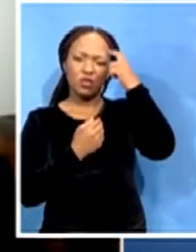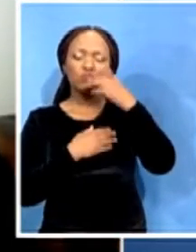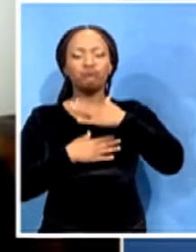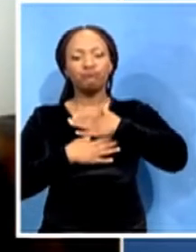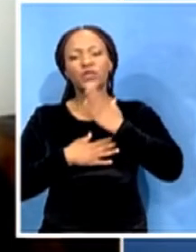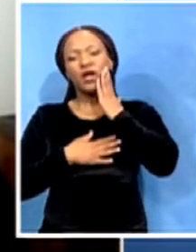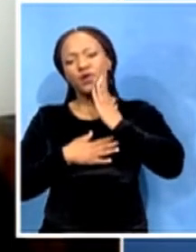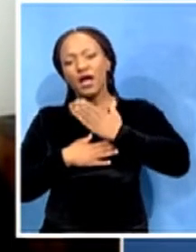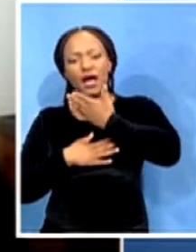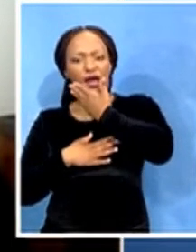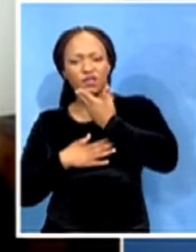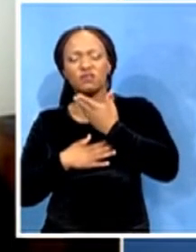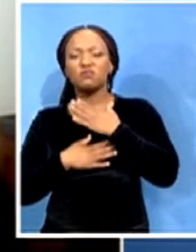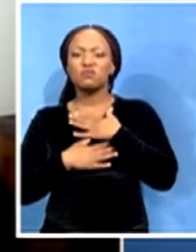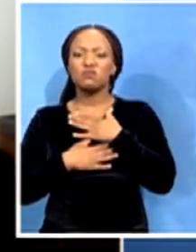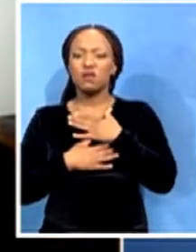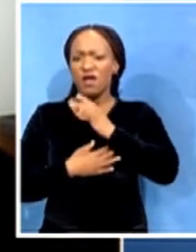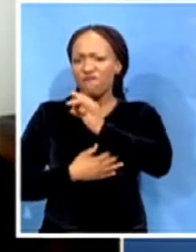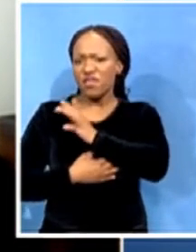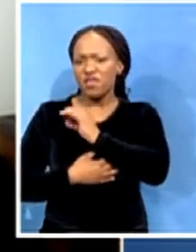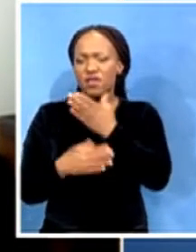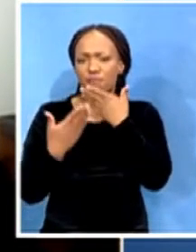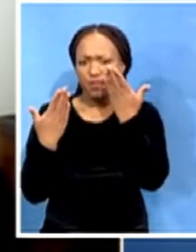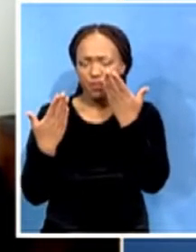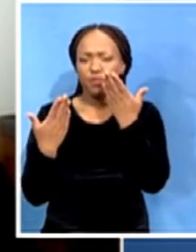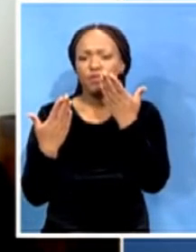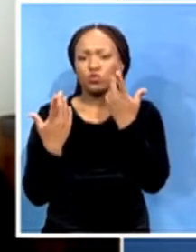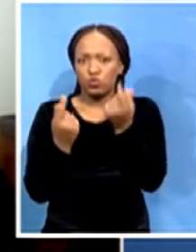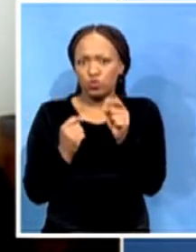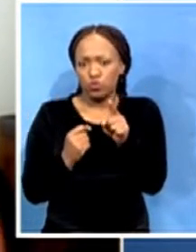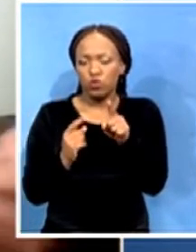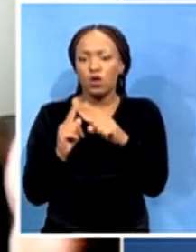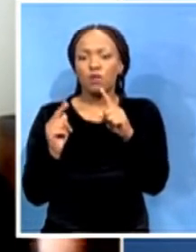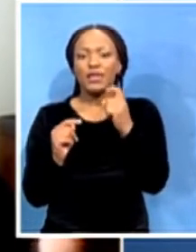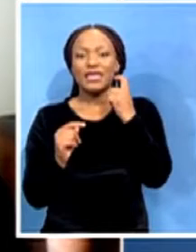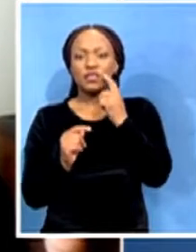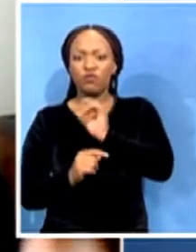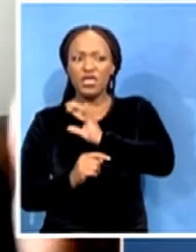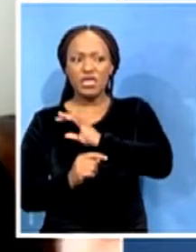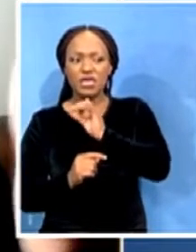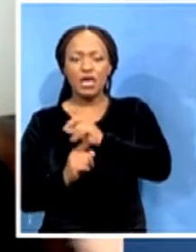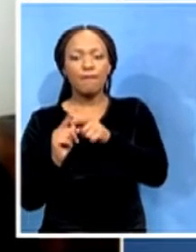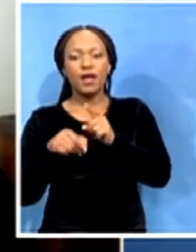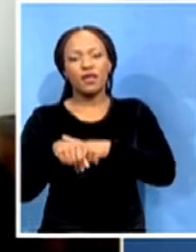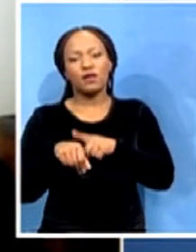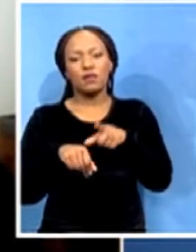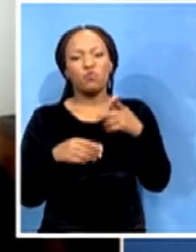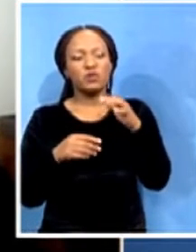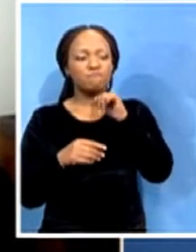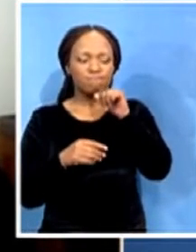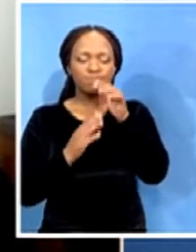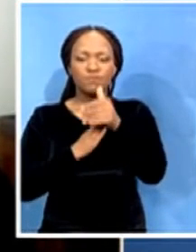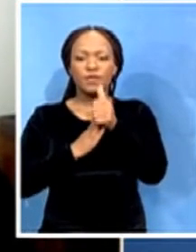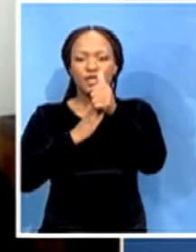act. It's easy to reach for fear, but in that moment we decided to lead with love and grace. And I